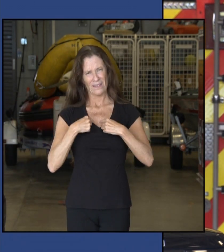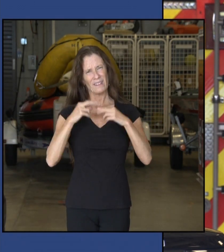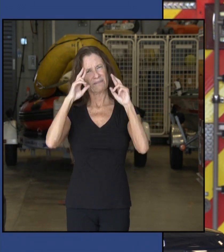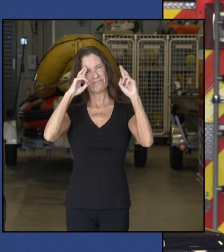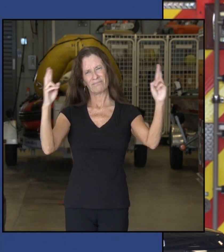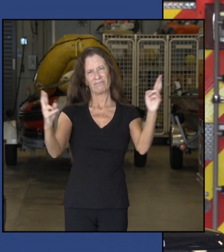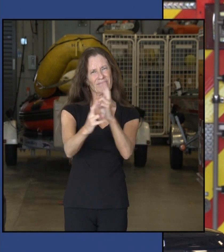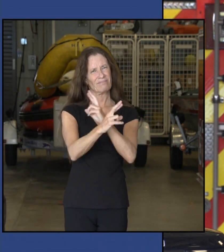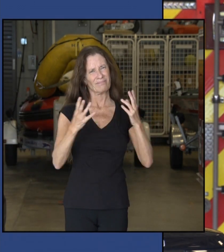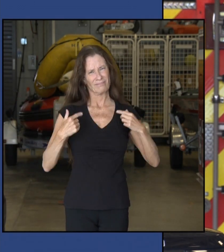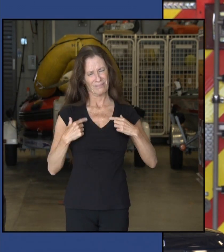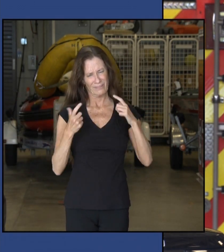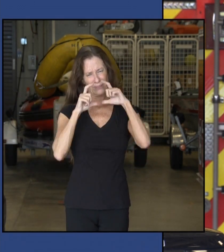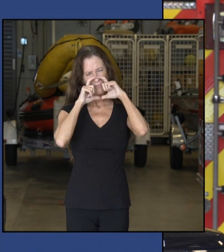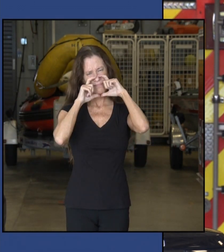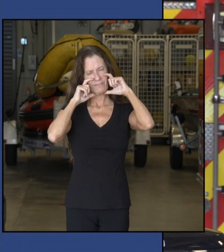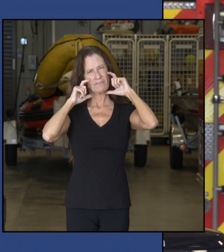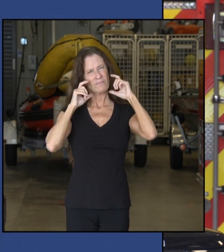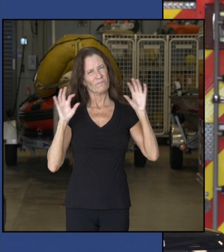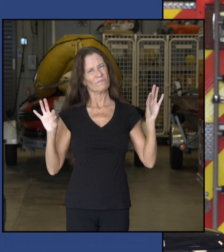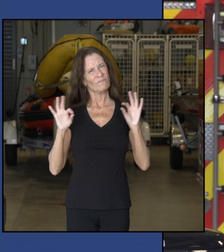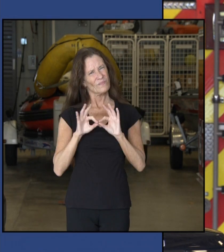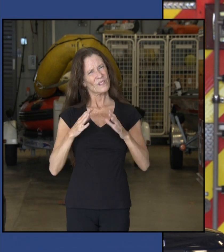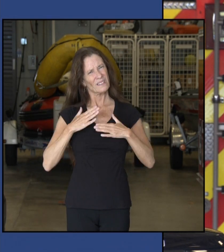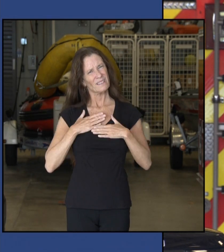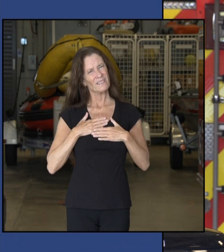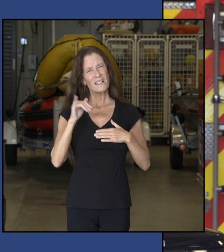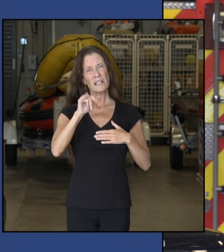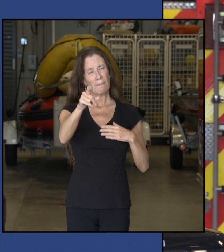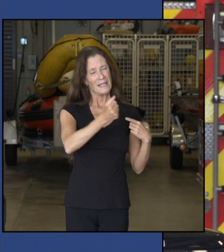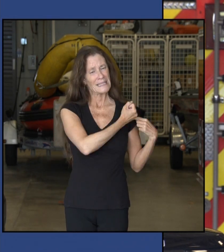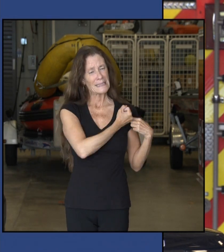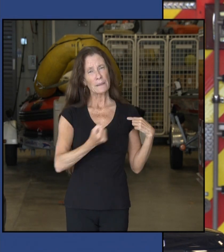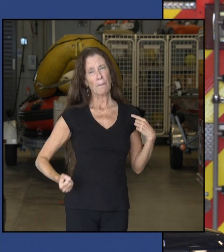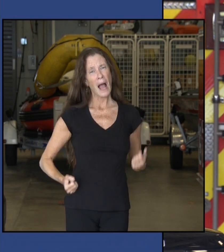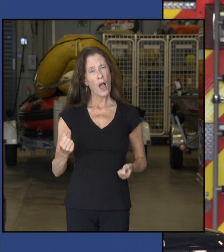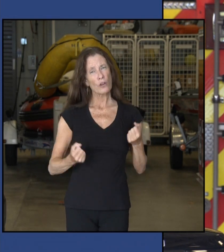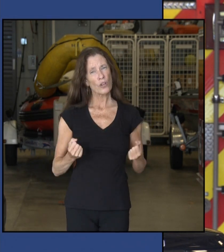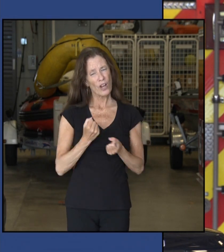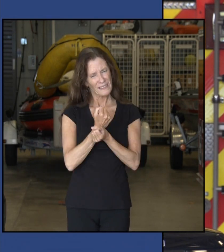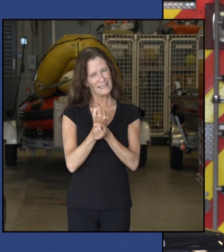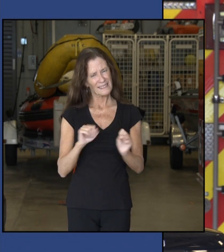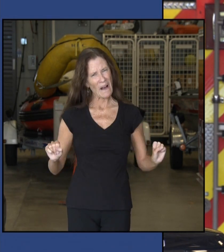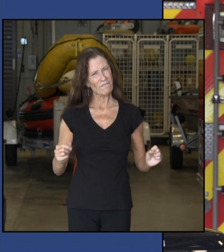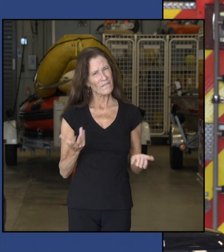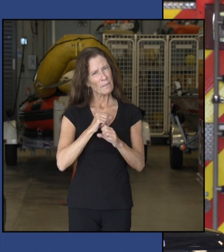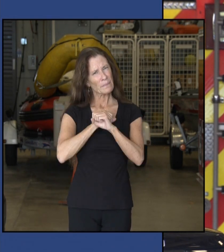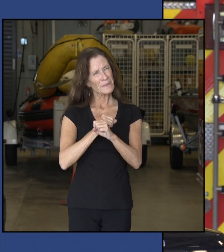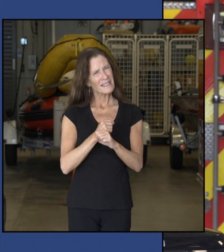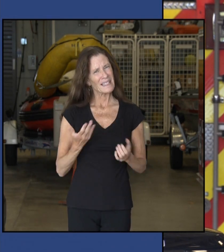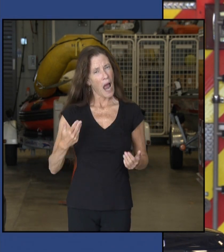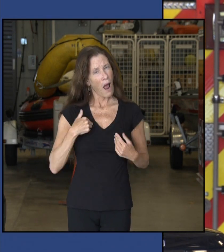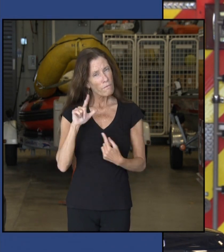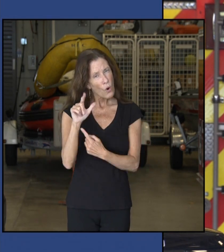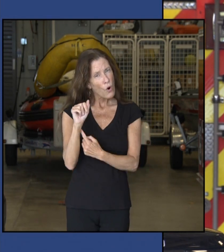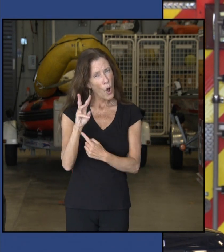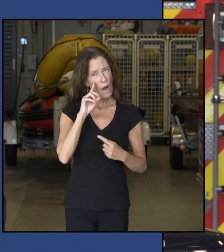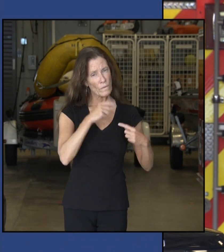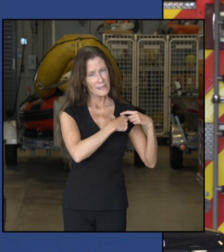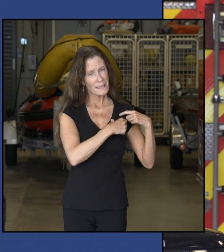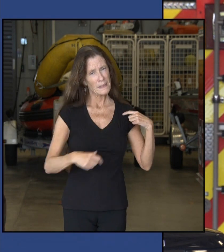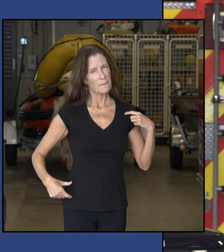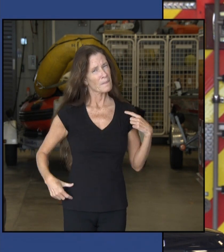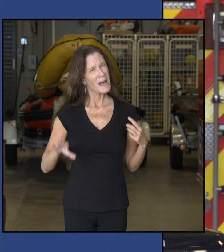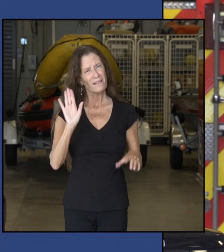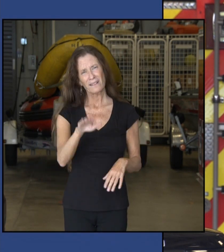We wear them because they actually protect us, not because there's a law. There is a law, and it's enforceable. But seatbelts protect